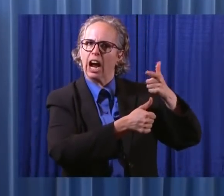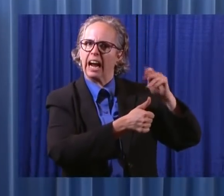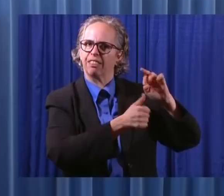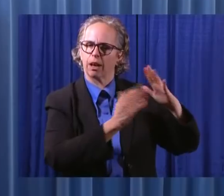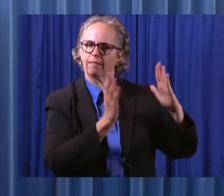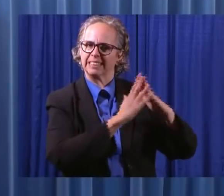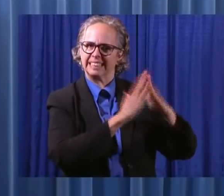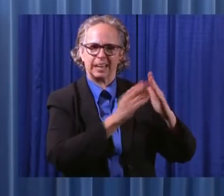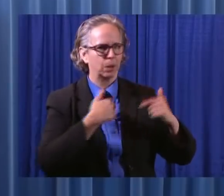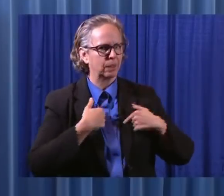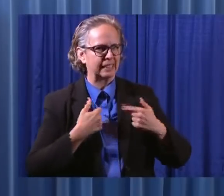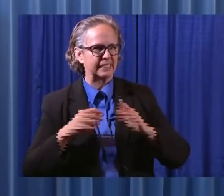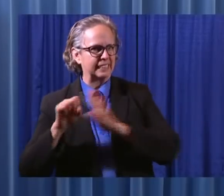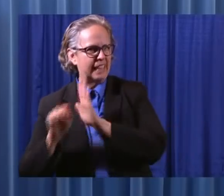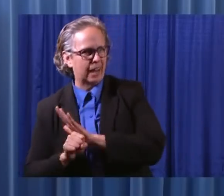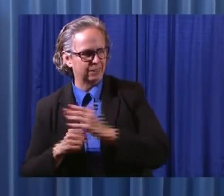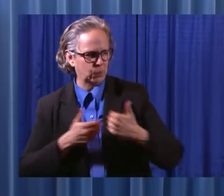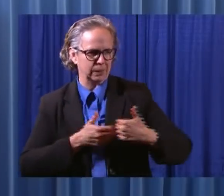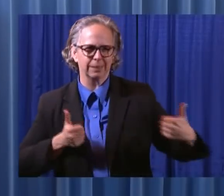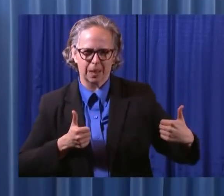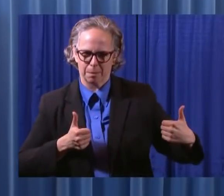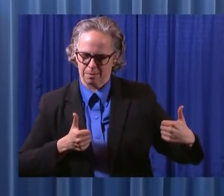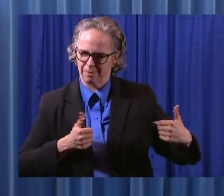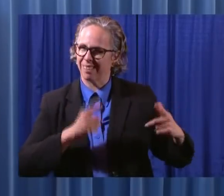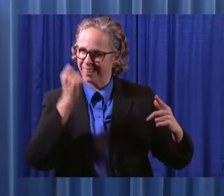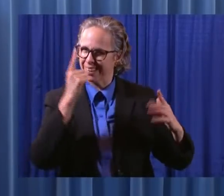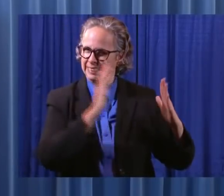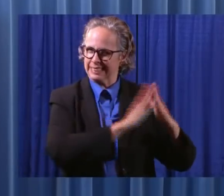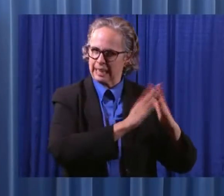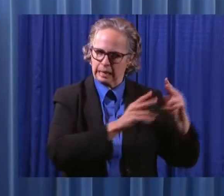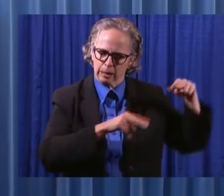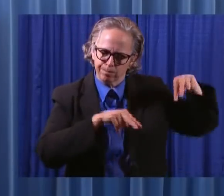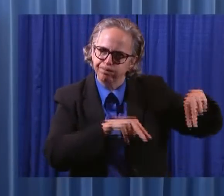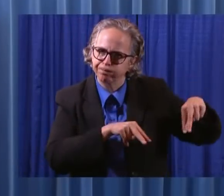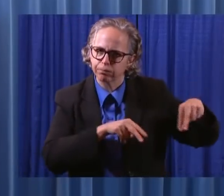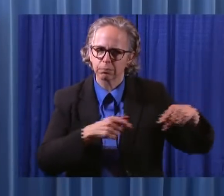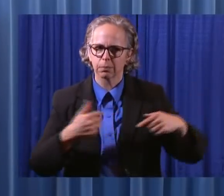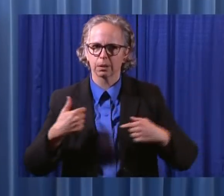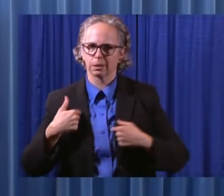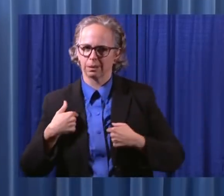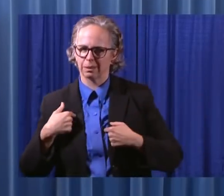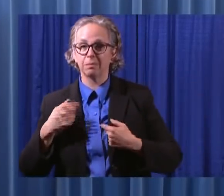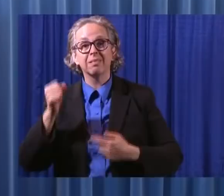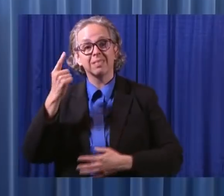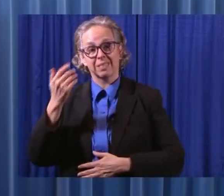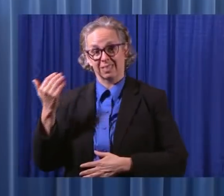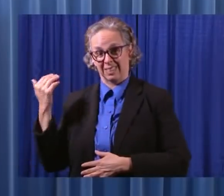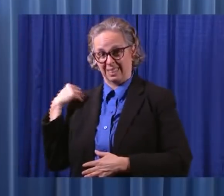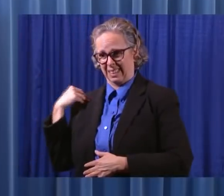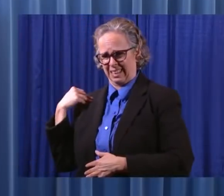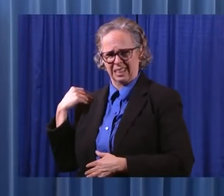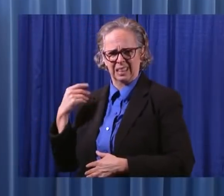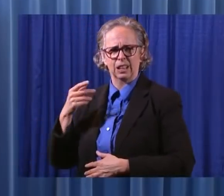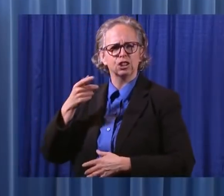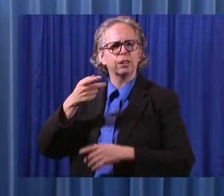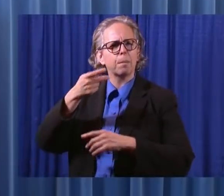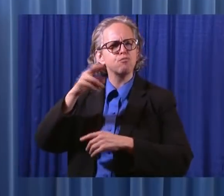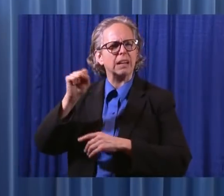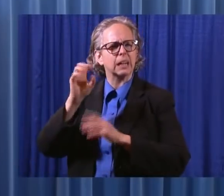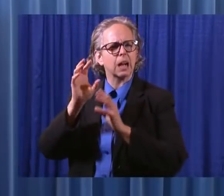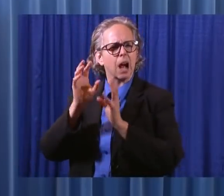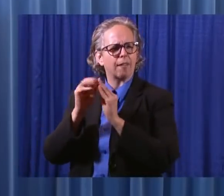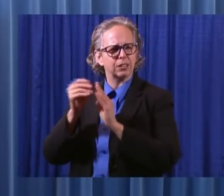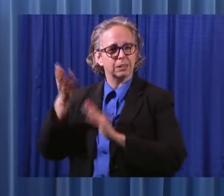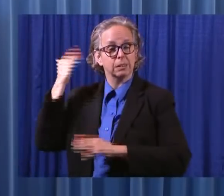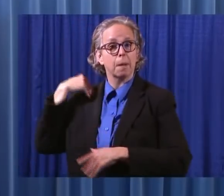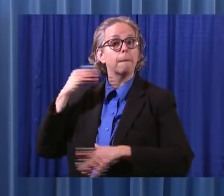determinations. I think in our last press conference, the one before that, I outlined, what my aspirations